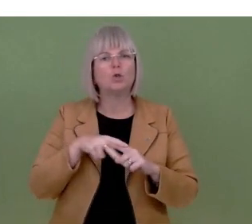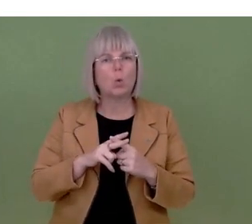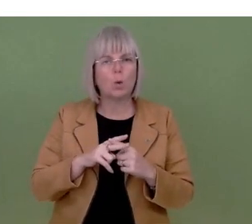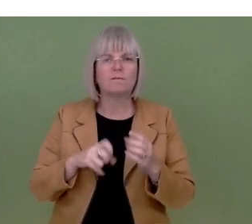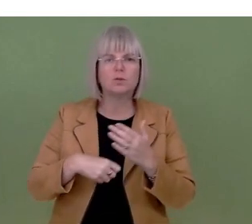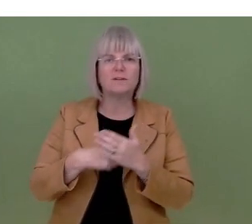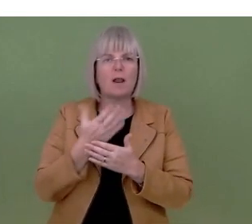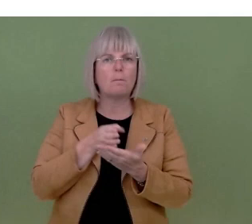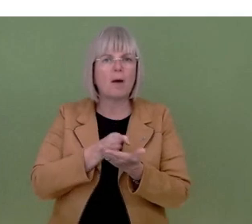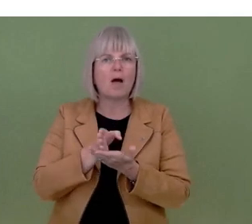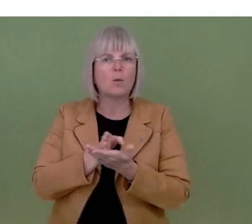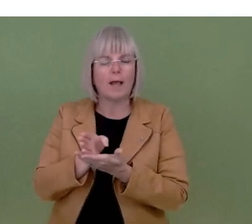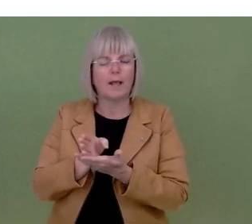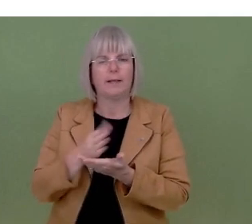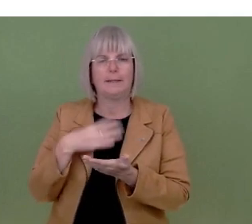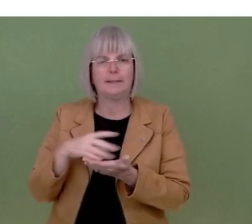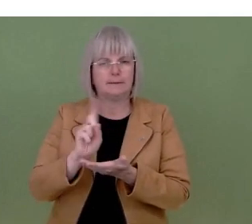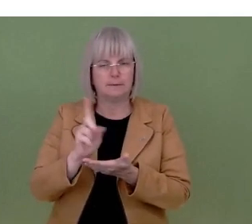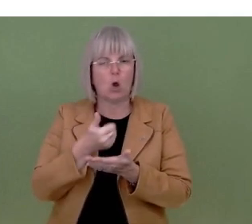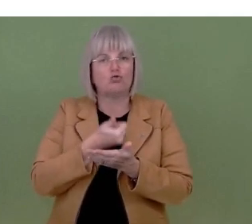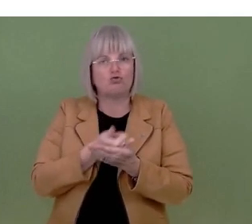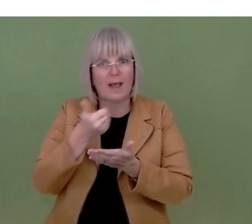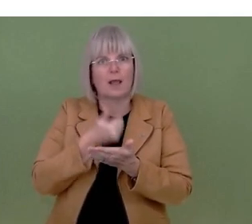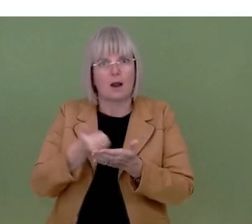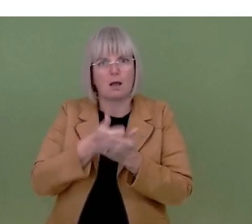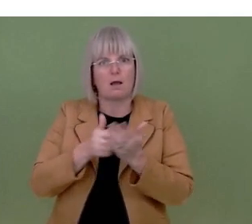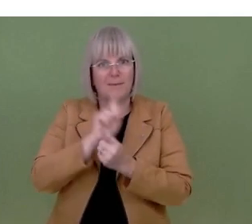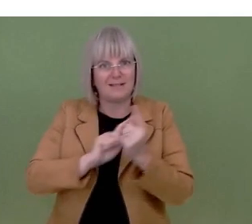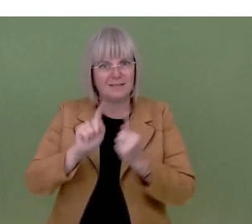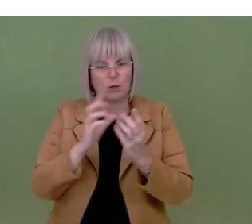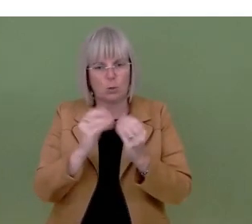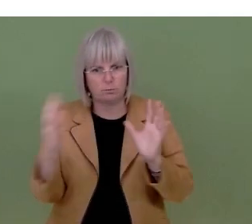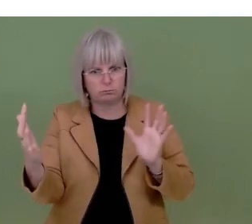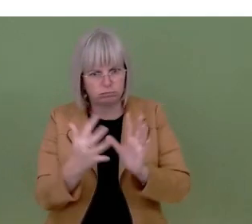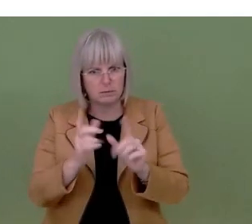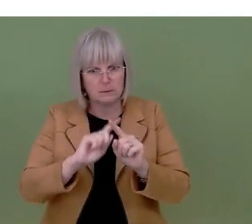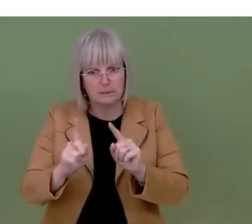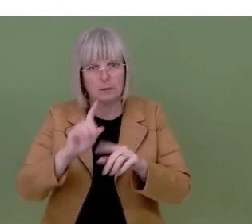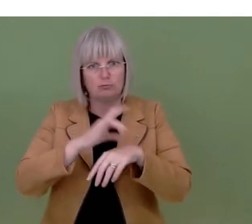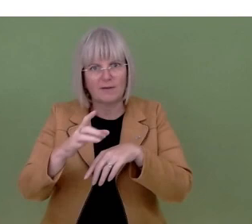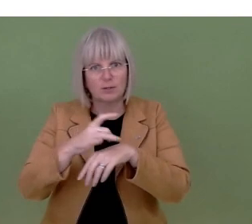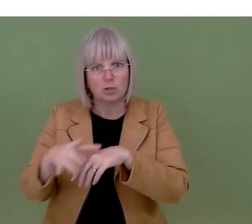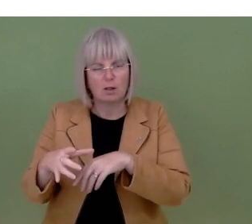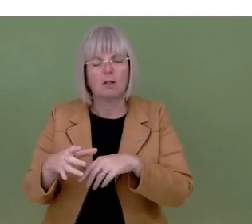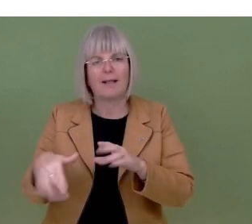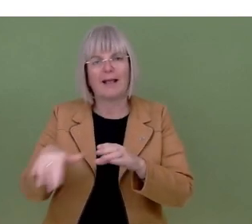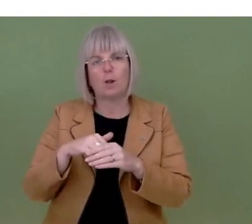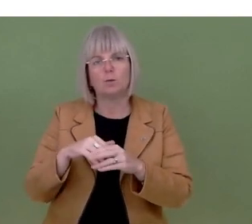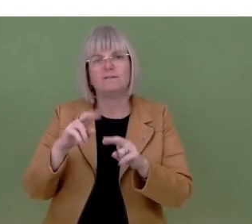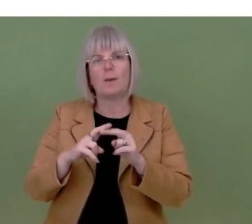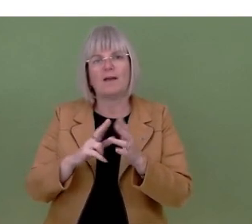have regular meetings with multiple professionals and stakeholders, including colleagues from FND Friends, the